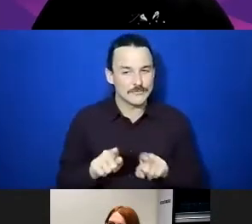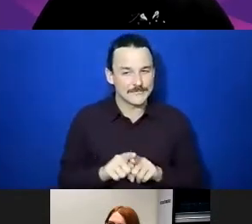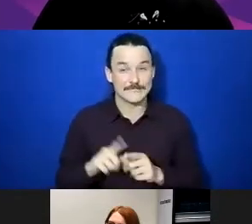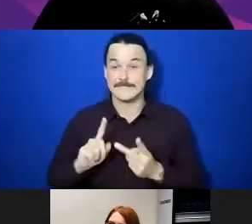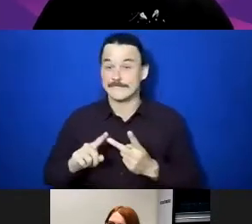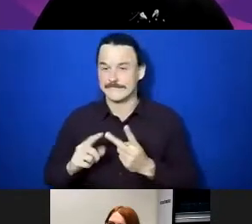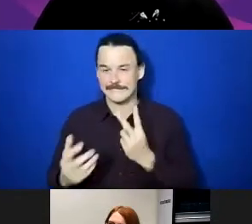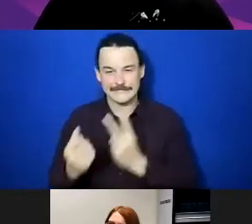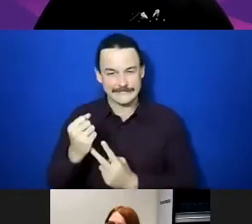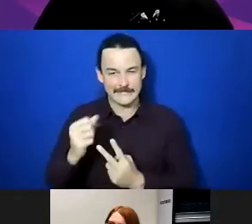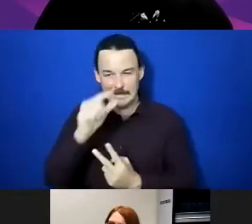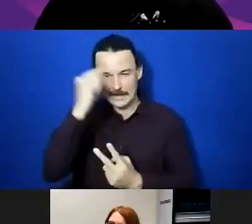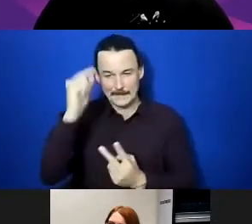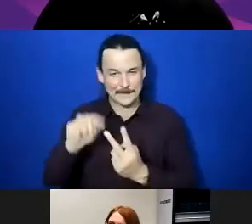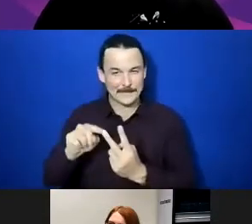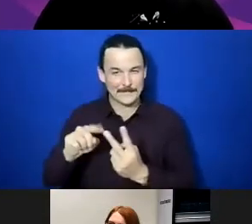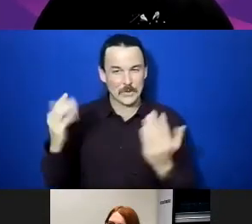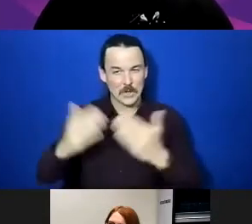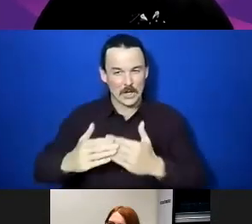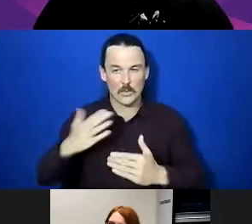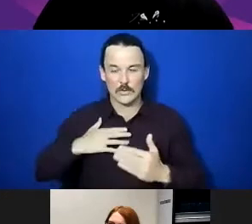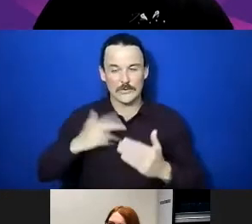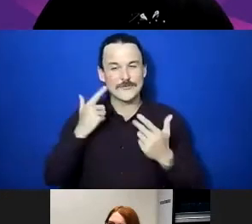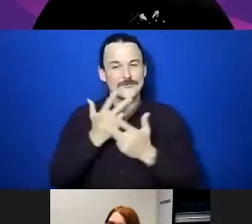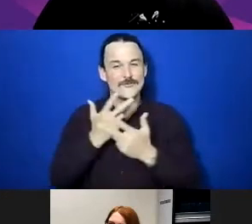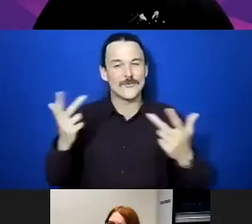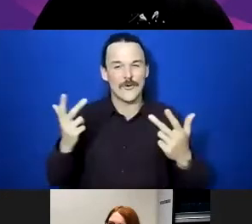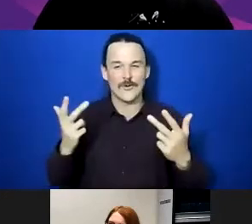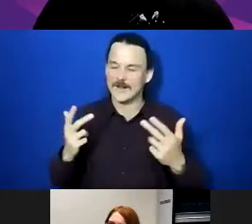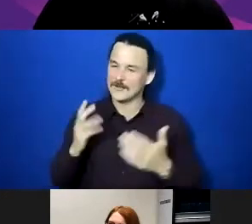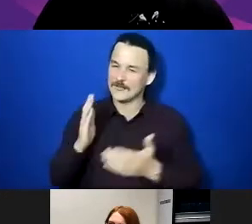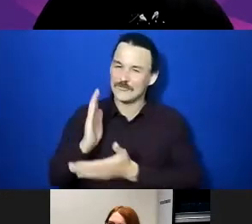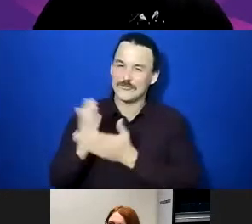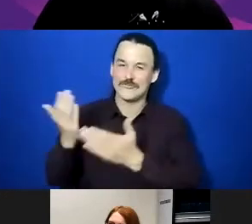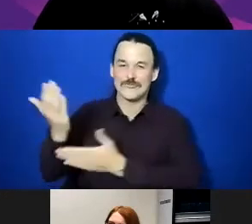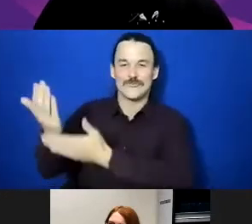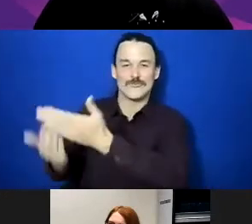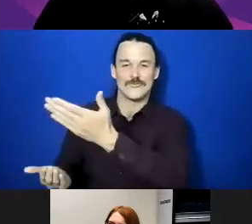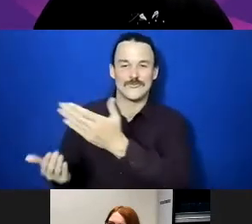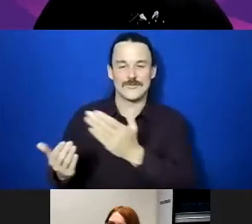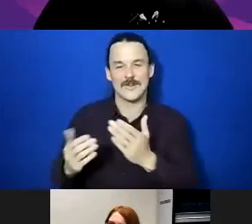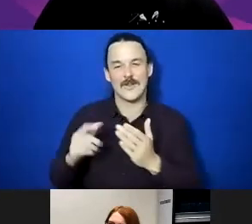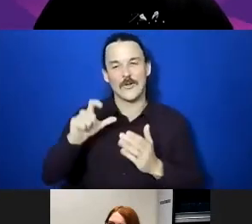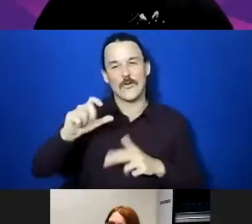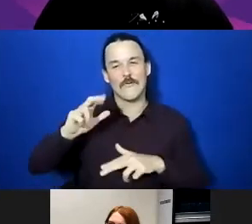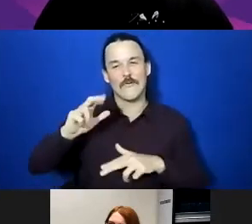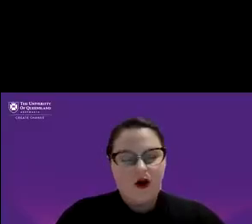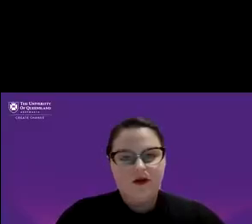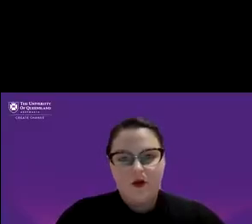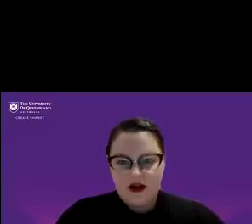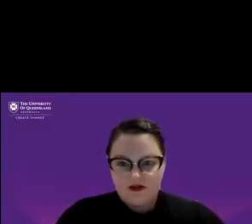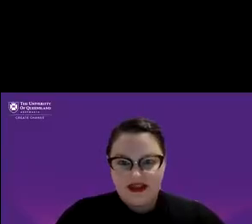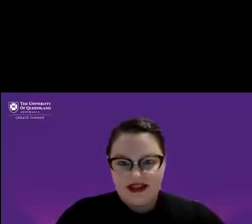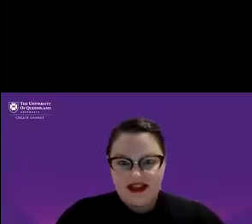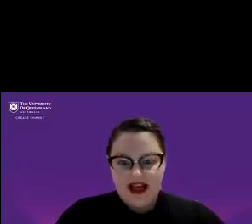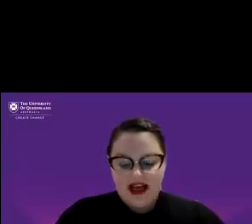and reevaluate the chloroform narrative, adding new elements to what has been communicated overwhelmingly